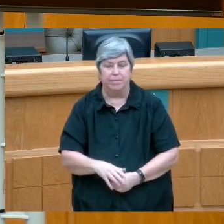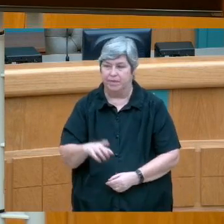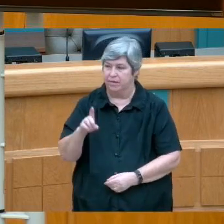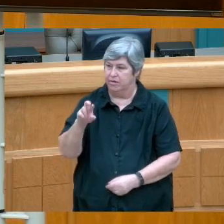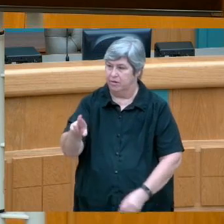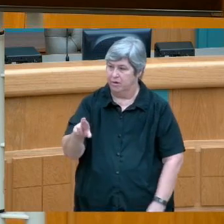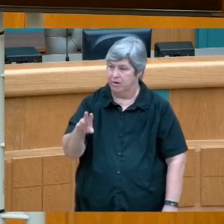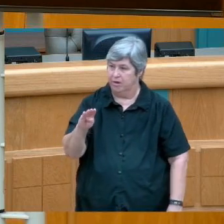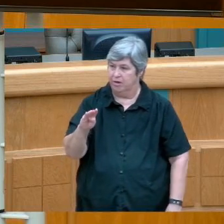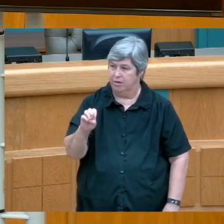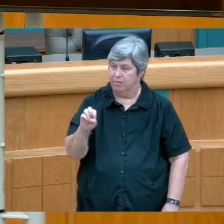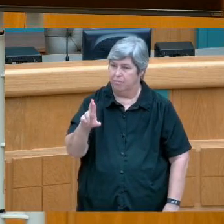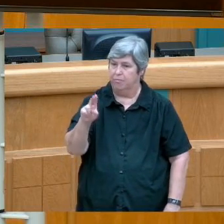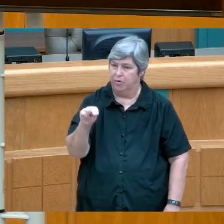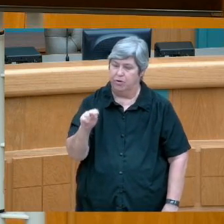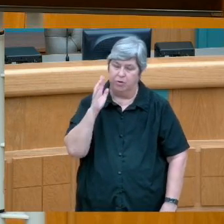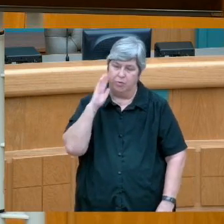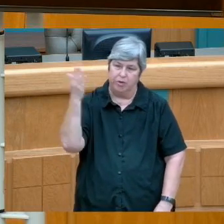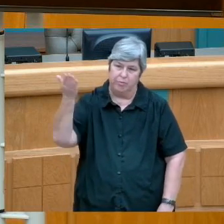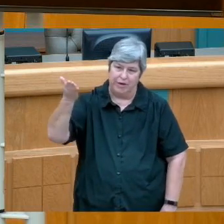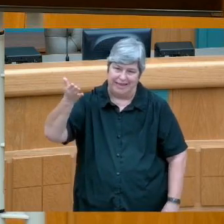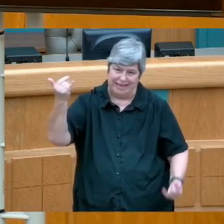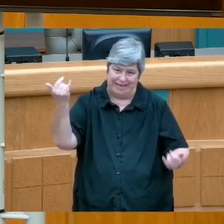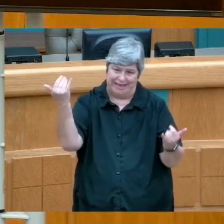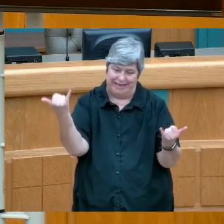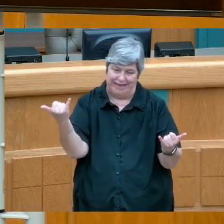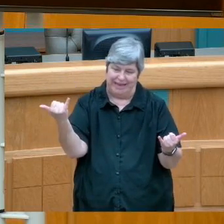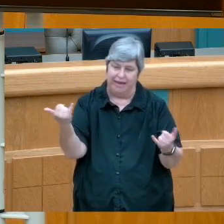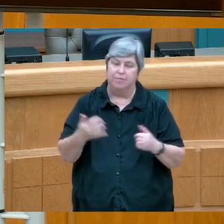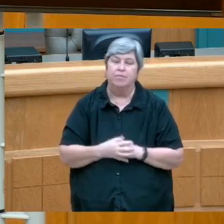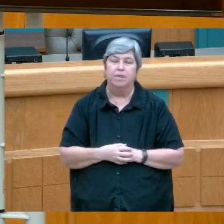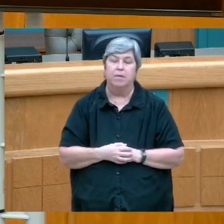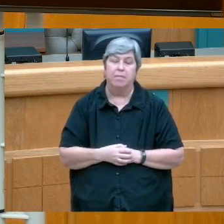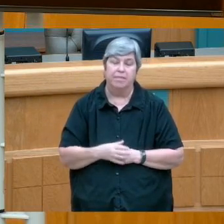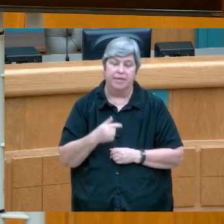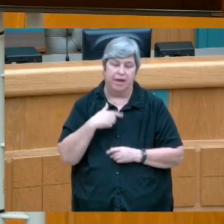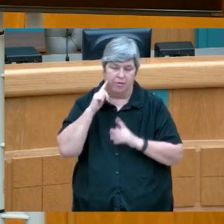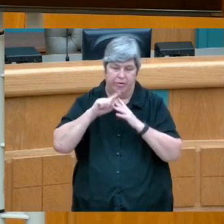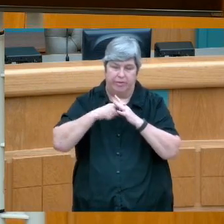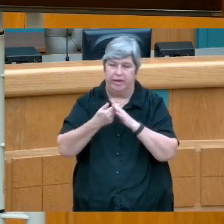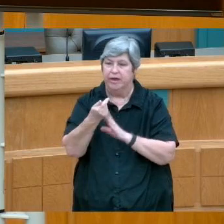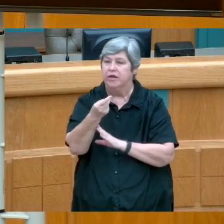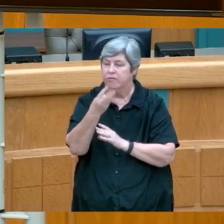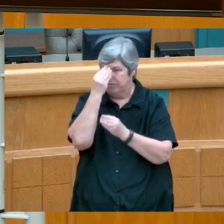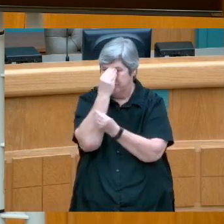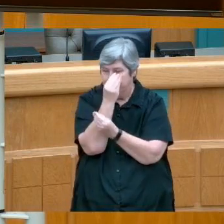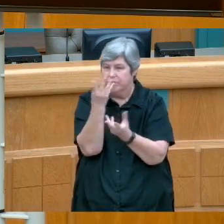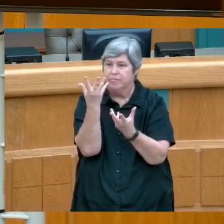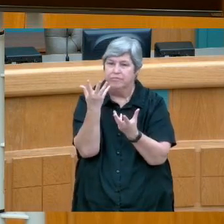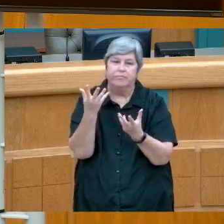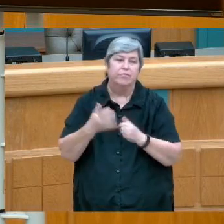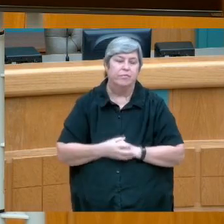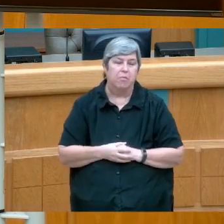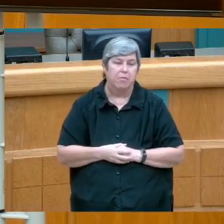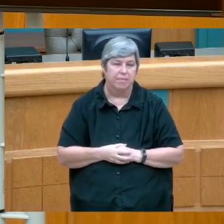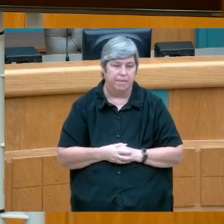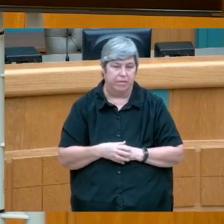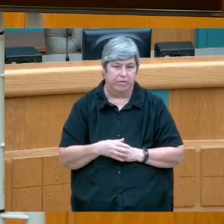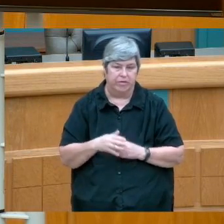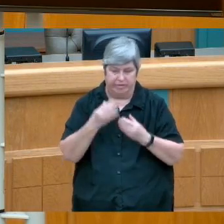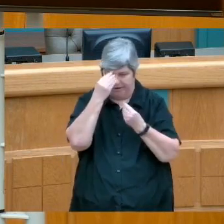Dr. Bird will present again today. So I'm going to begin with a couple of updates to the community.